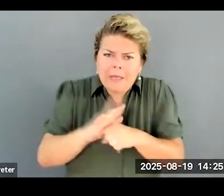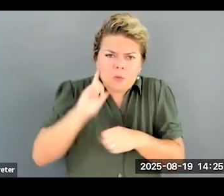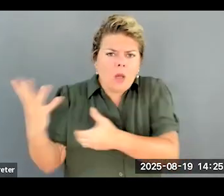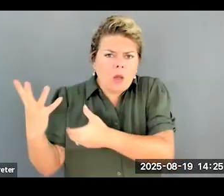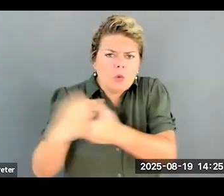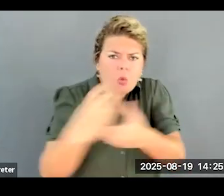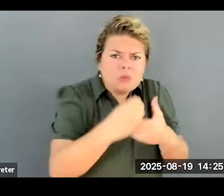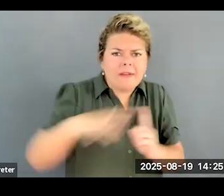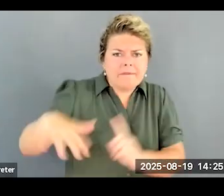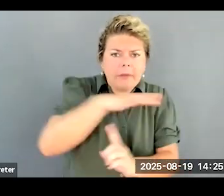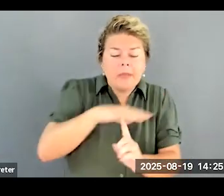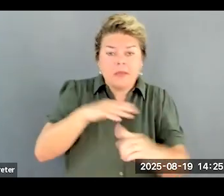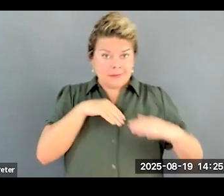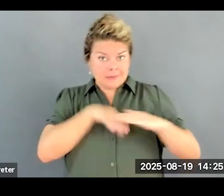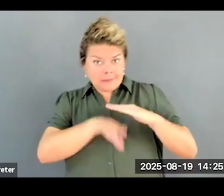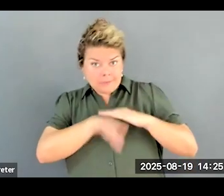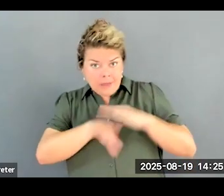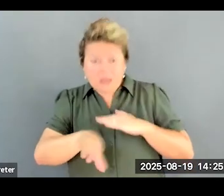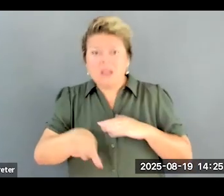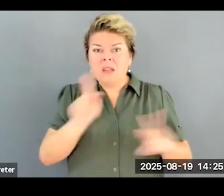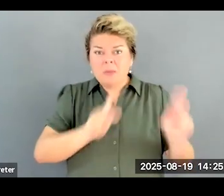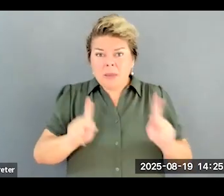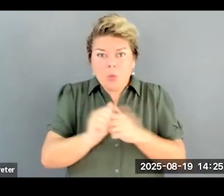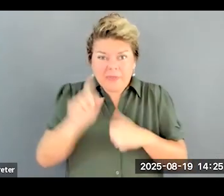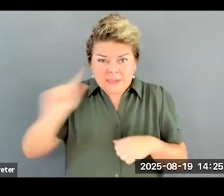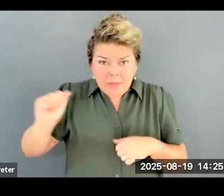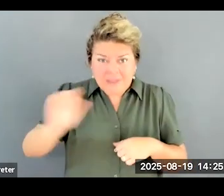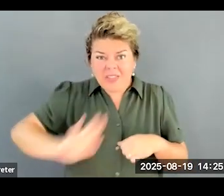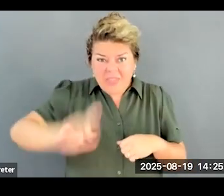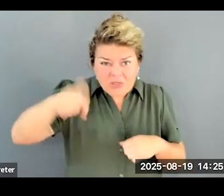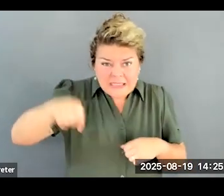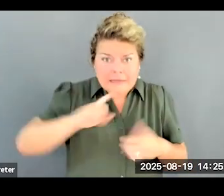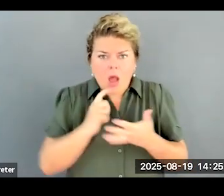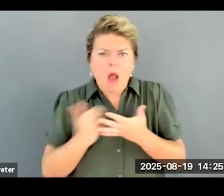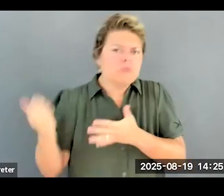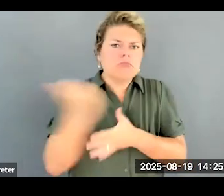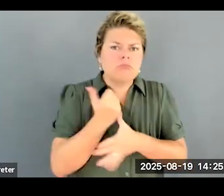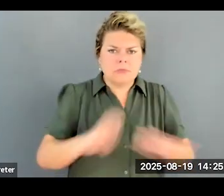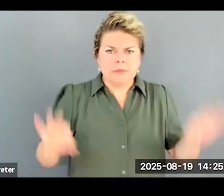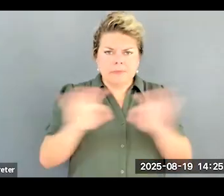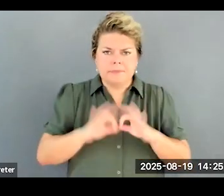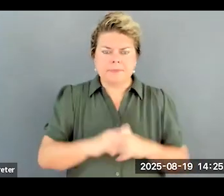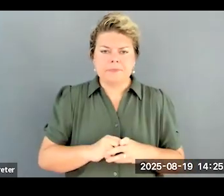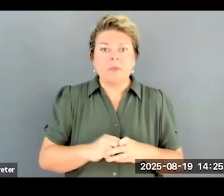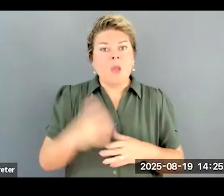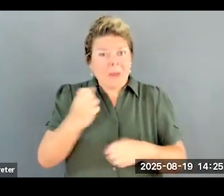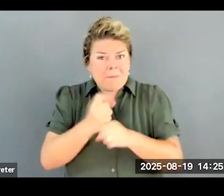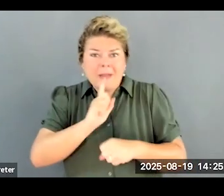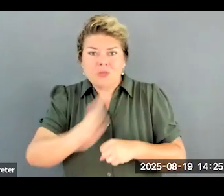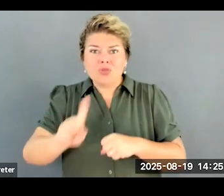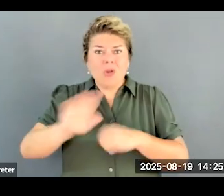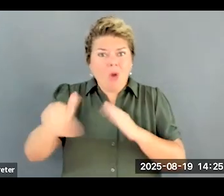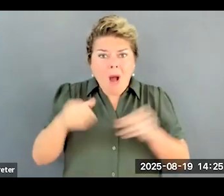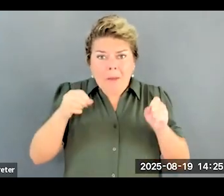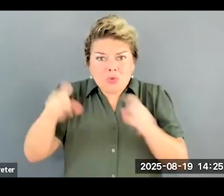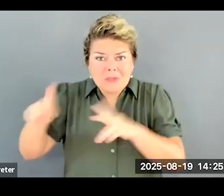environment where accessibility and the needs of individuals with disabilities are prioritized, ensuring equitable